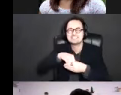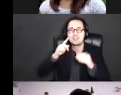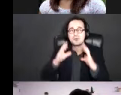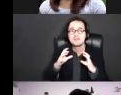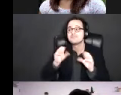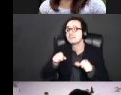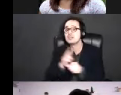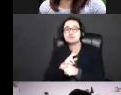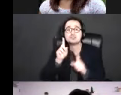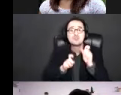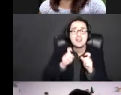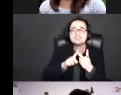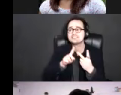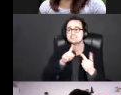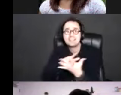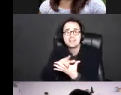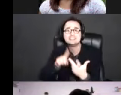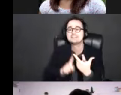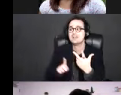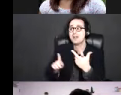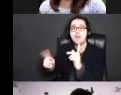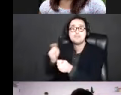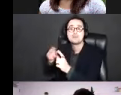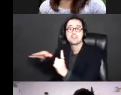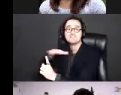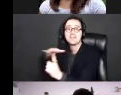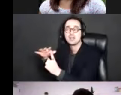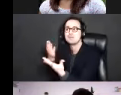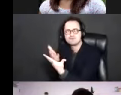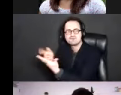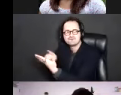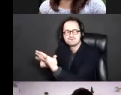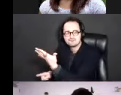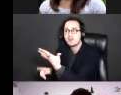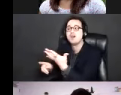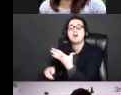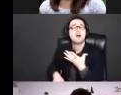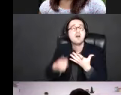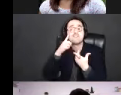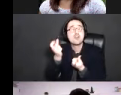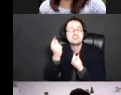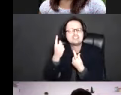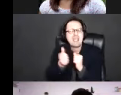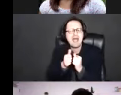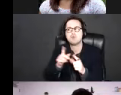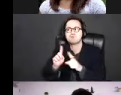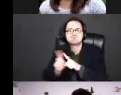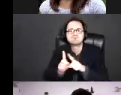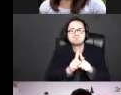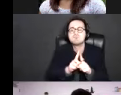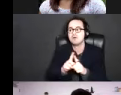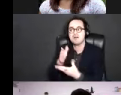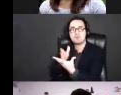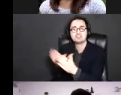trials, we can manipulate environmental factors in a very controlled way to understand how different aspects of a child's